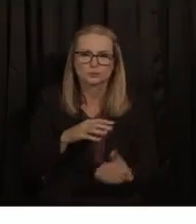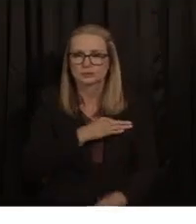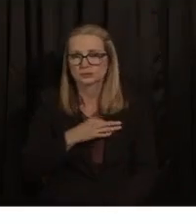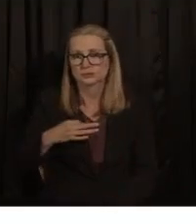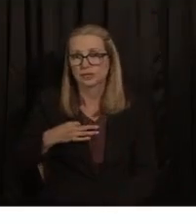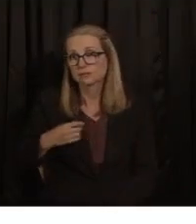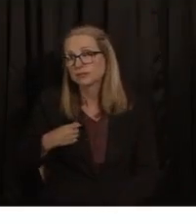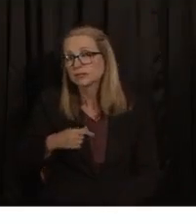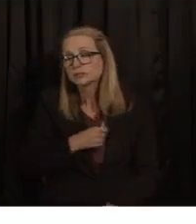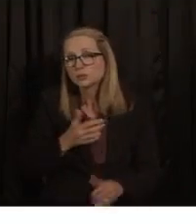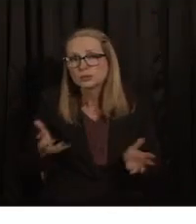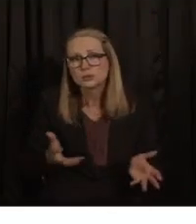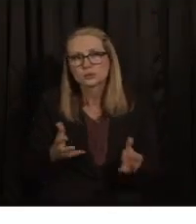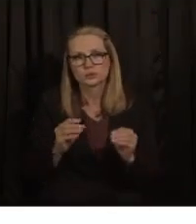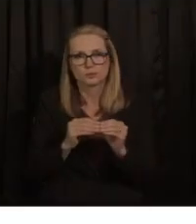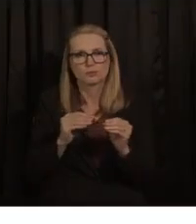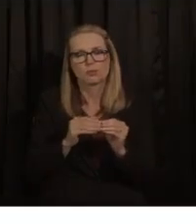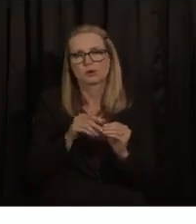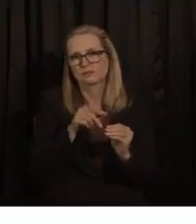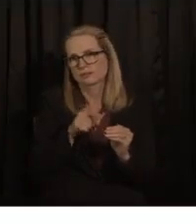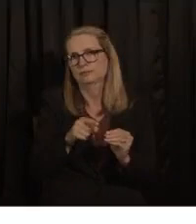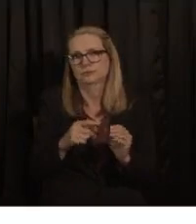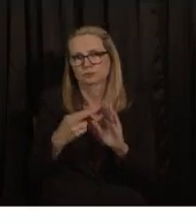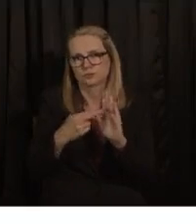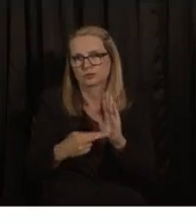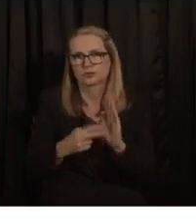districts to sign up for this free program.